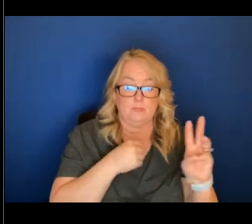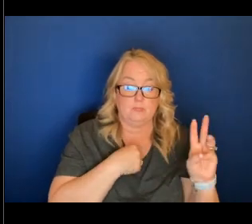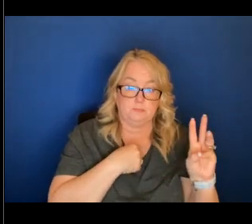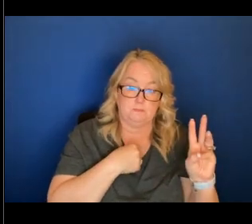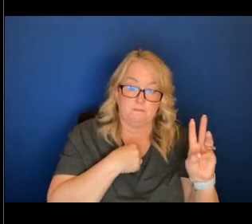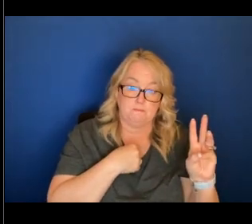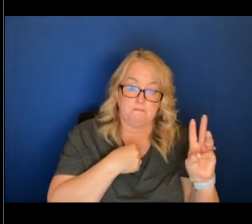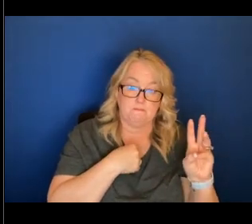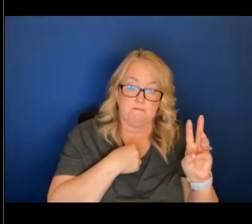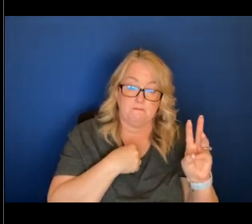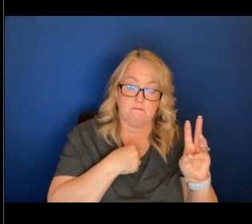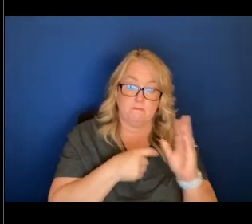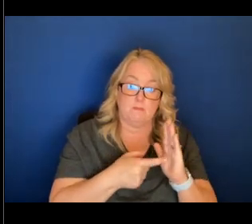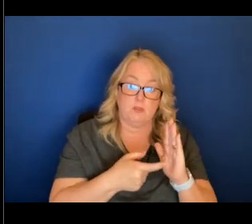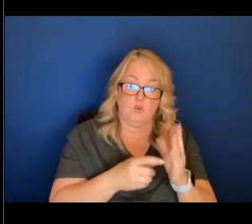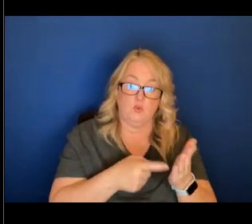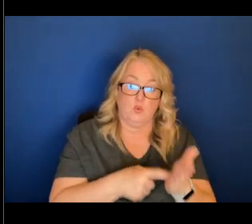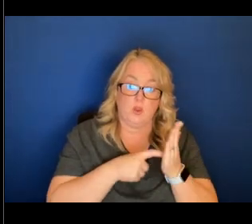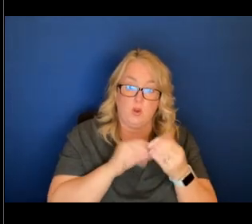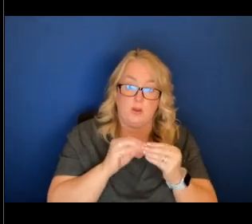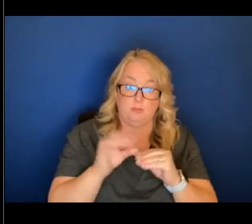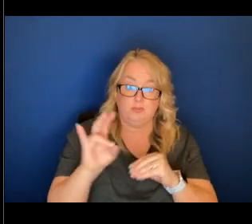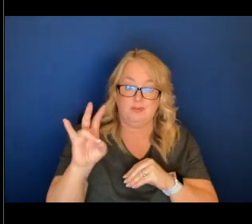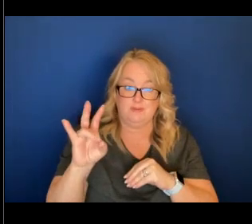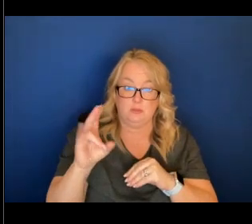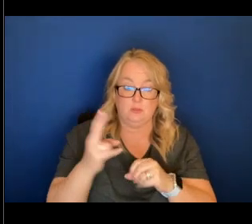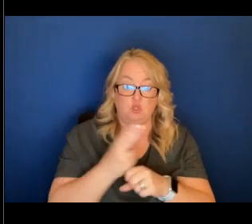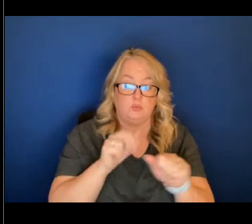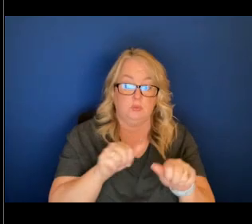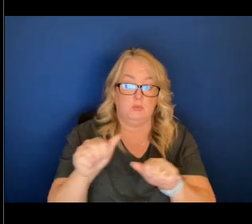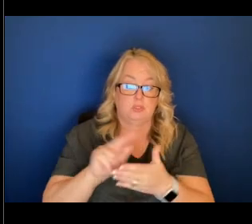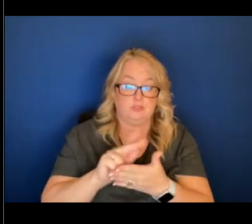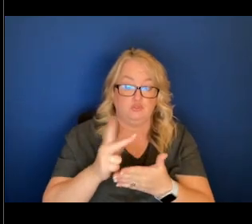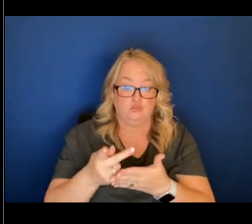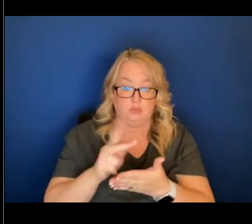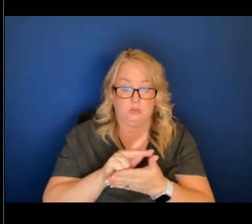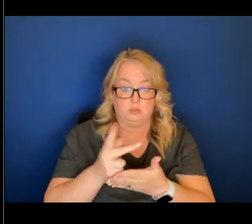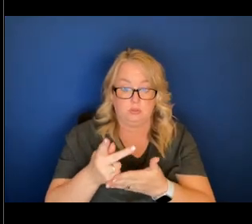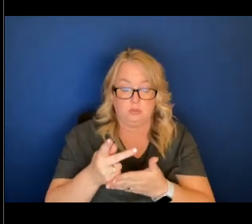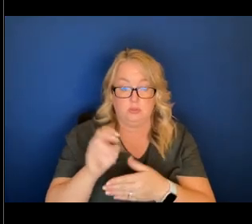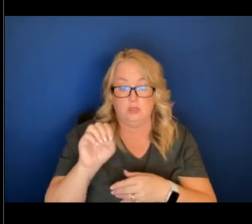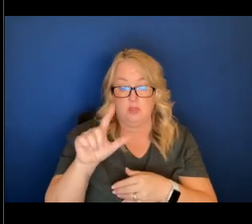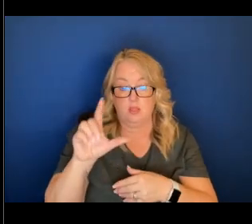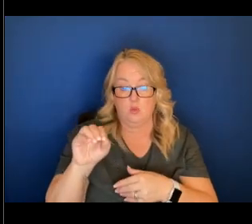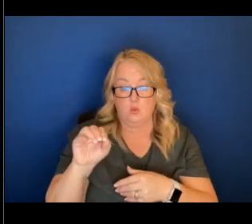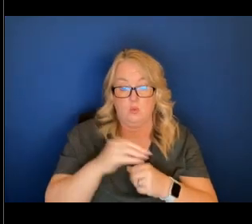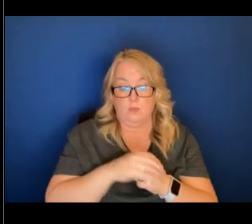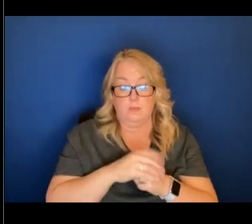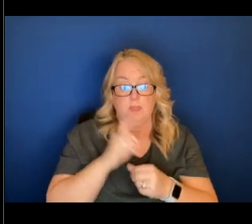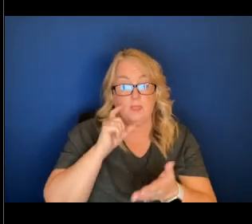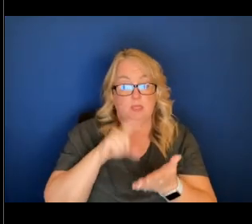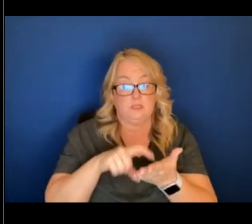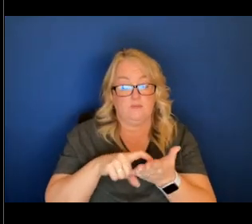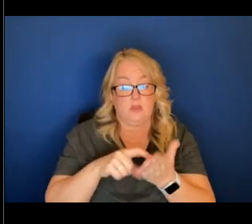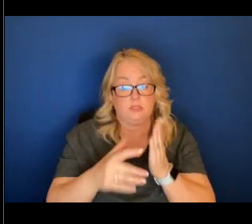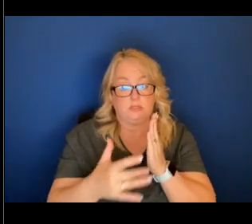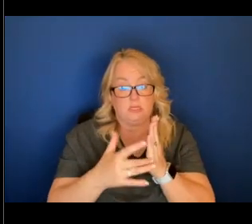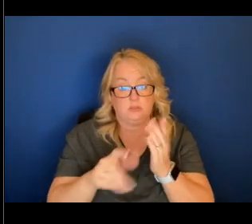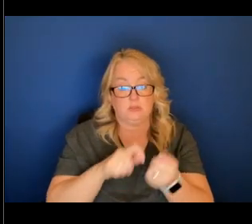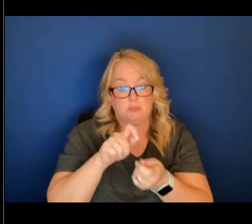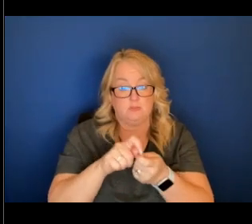Topic 6, Requirement 7, usable kitchens. ELO, identify the